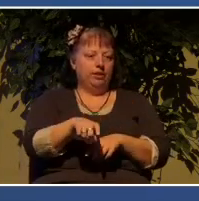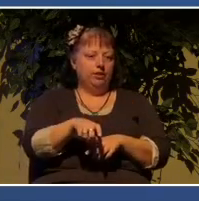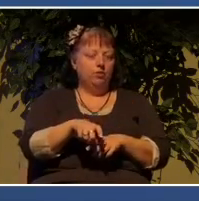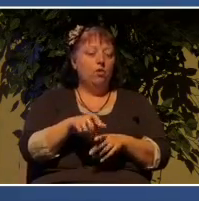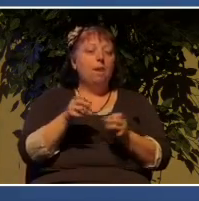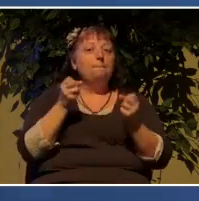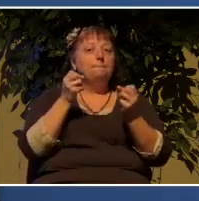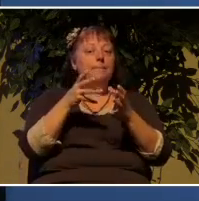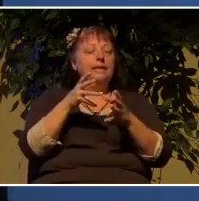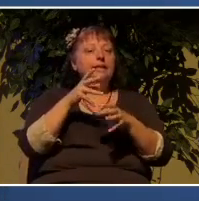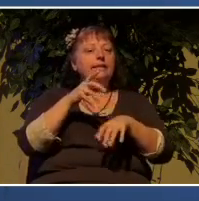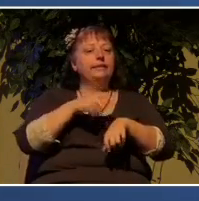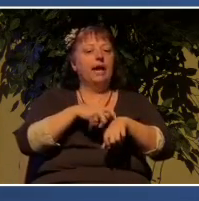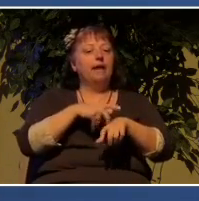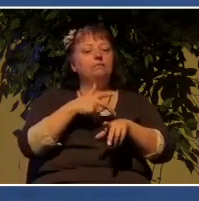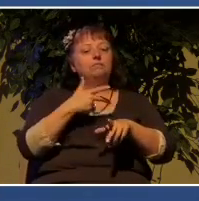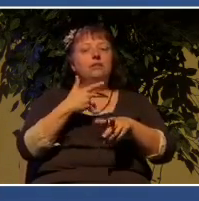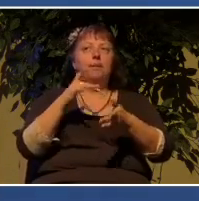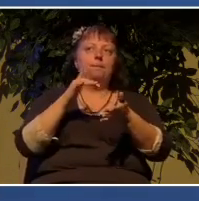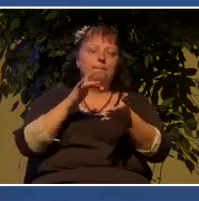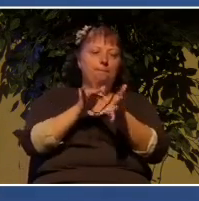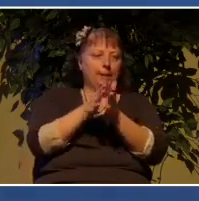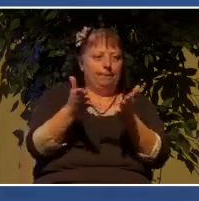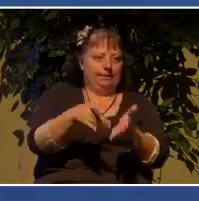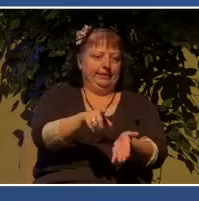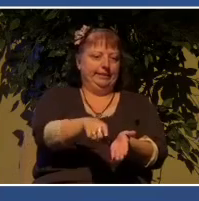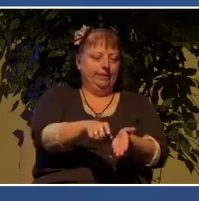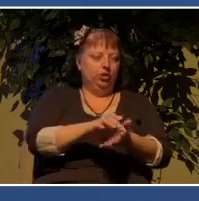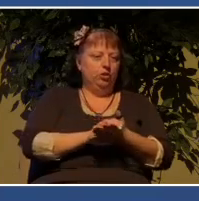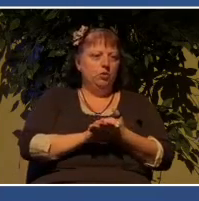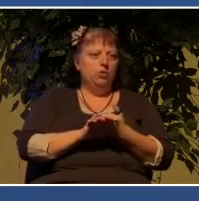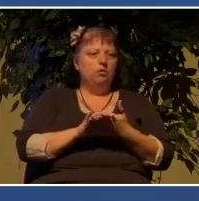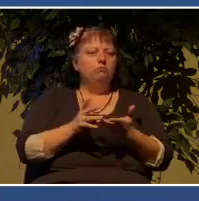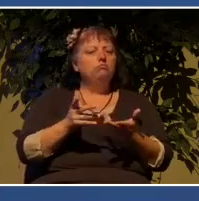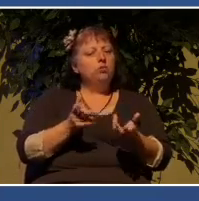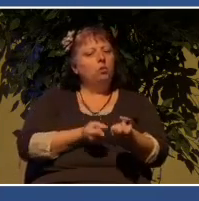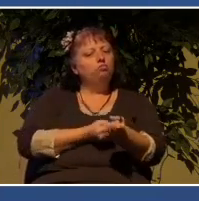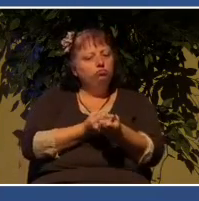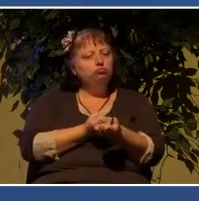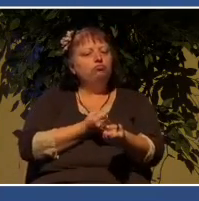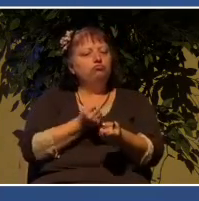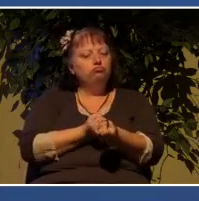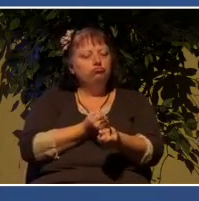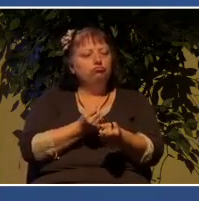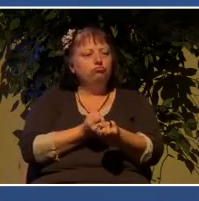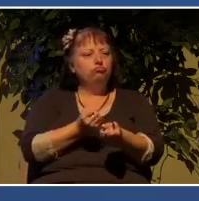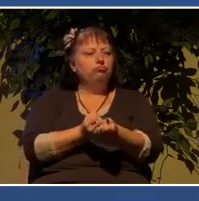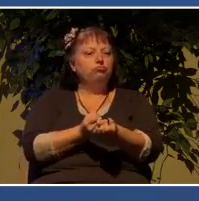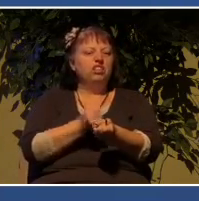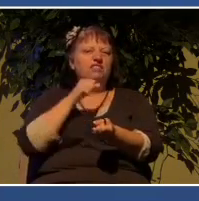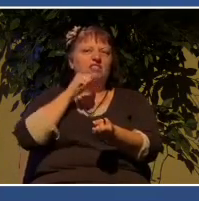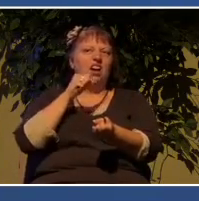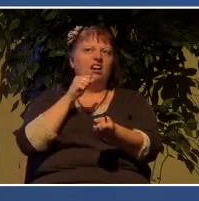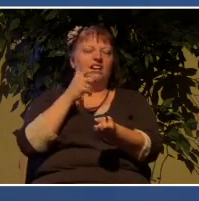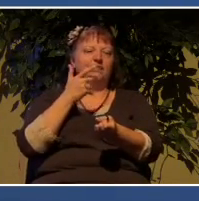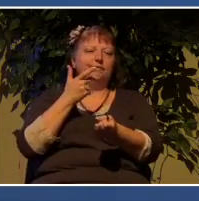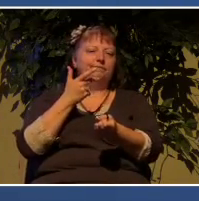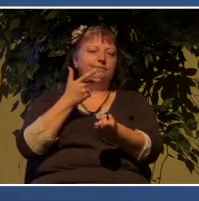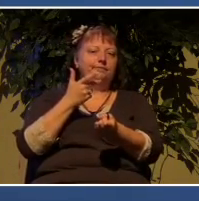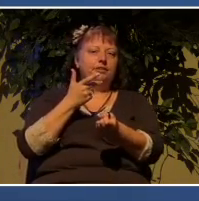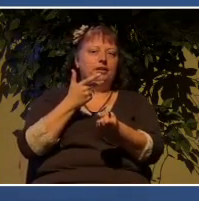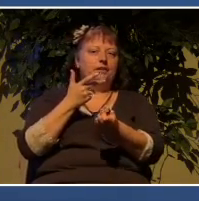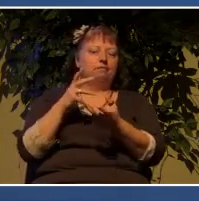biblically, not to be codependent or support them in ways that they ought not to be supported in, but in ways that will open